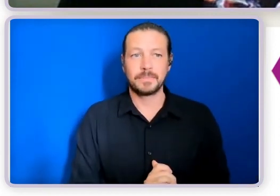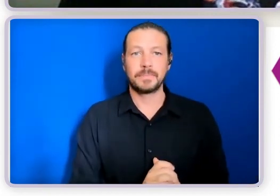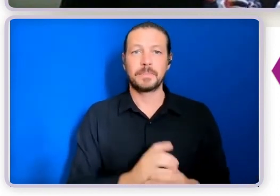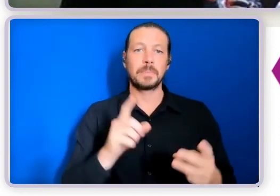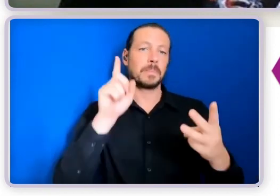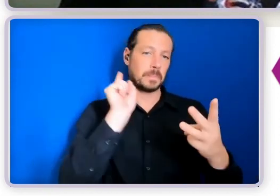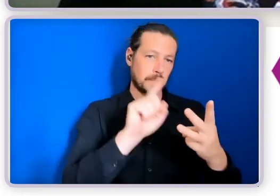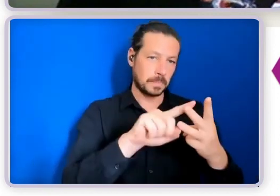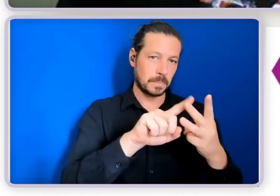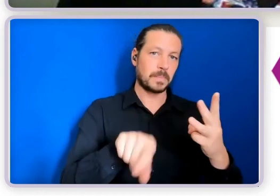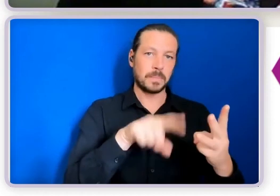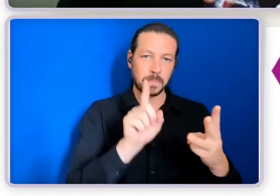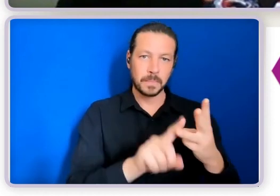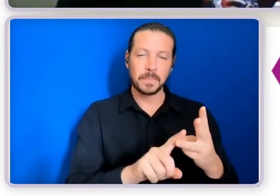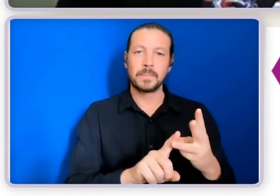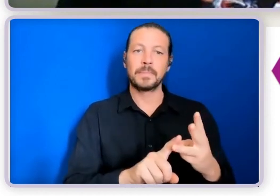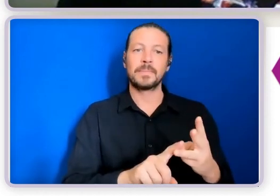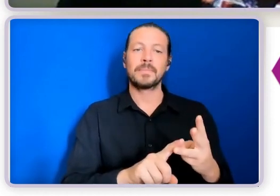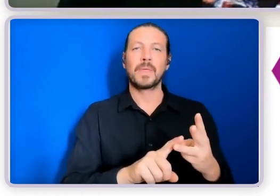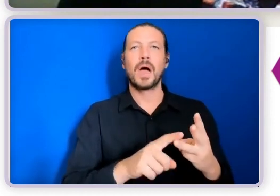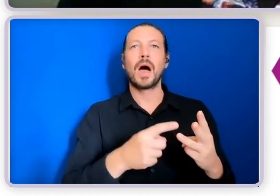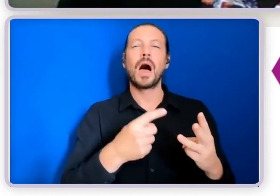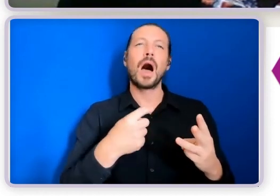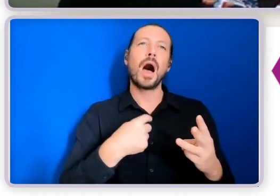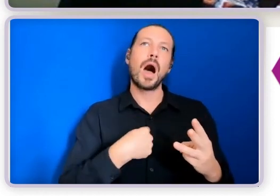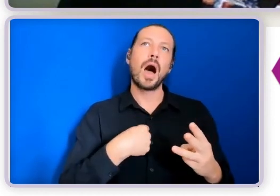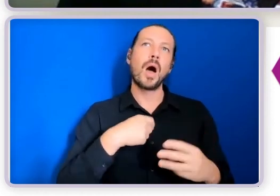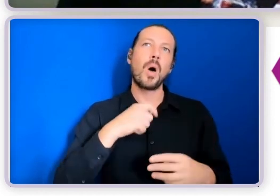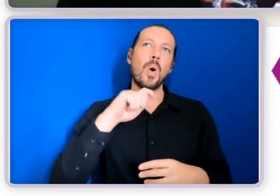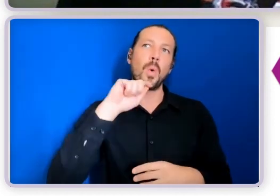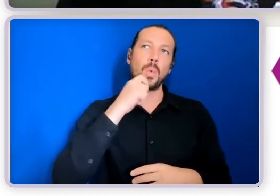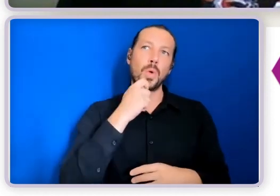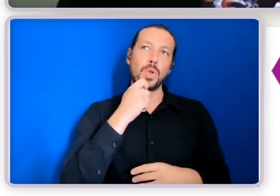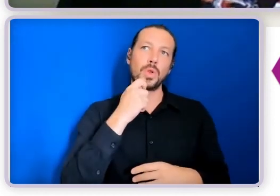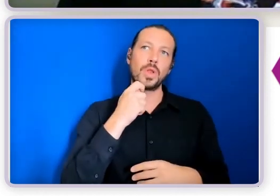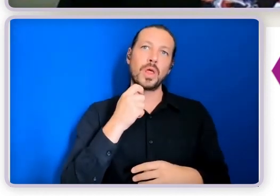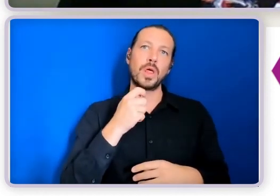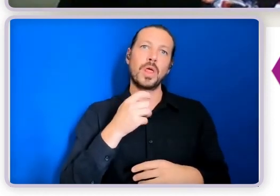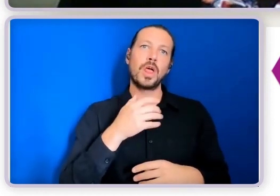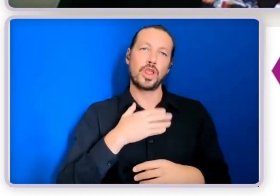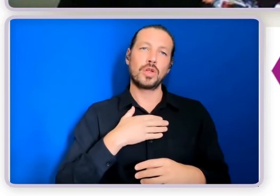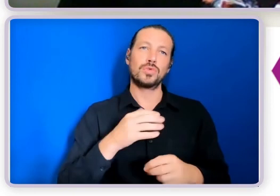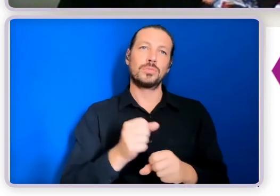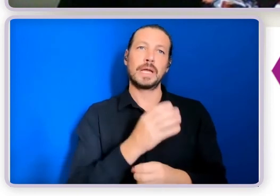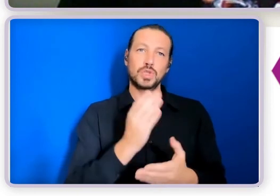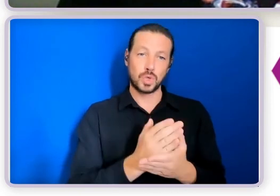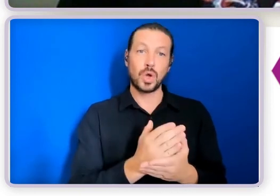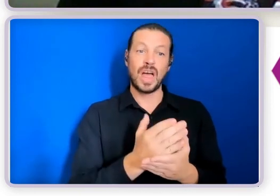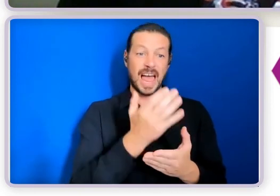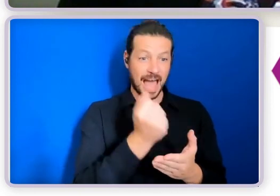that I would I would also ensure that a law existed, which it